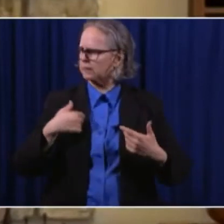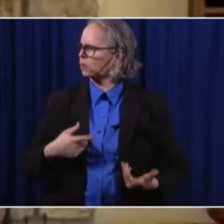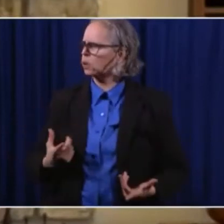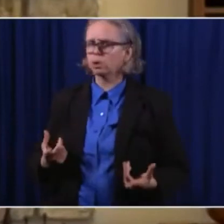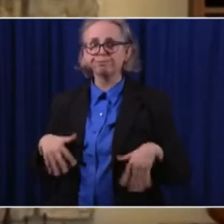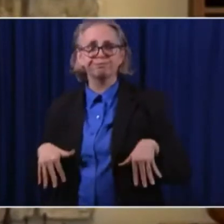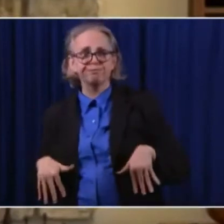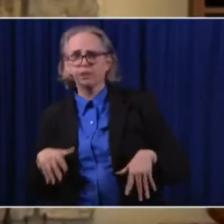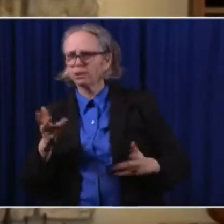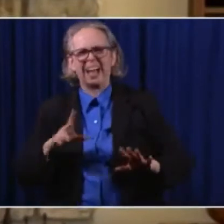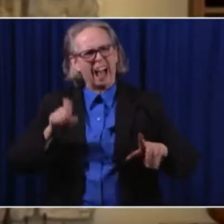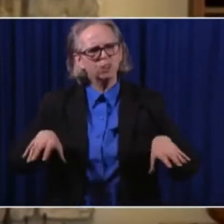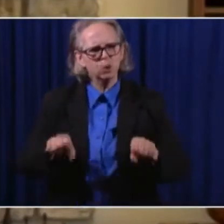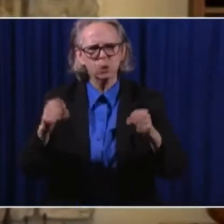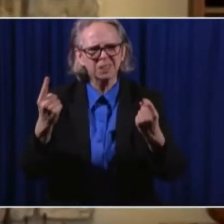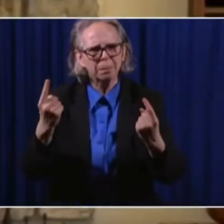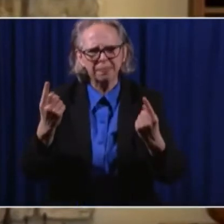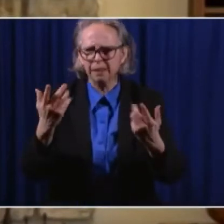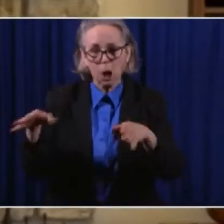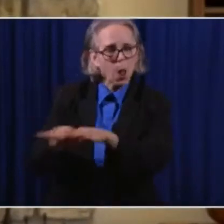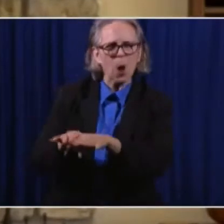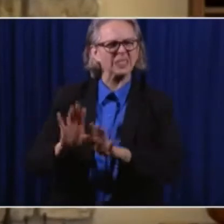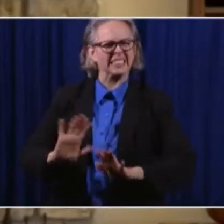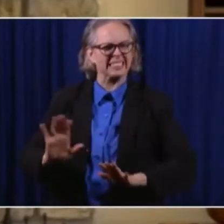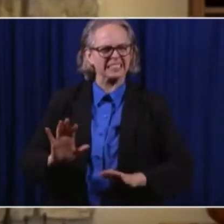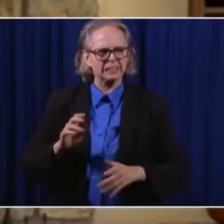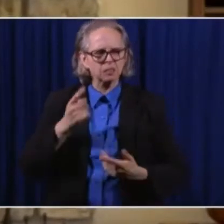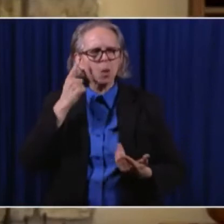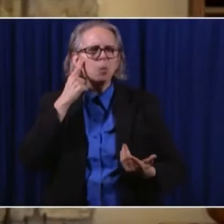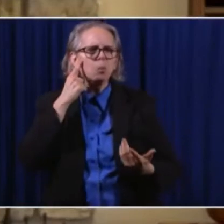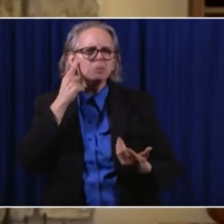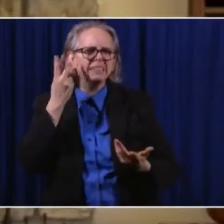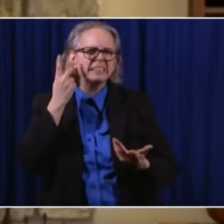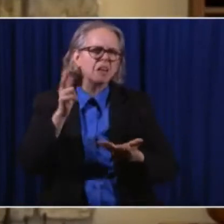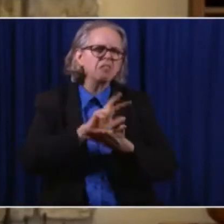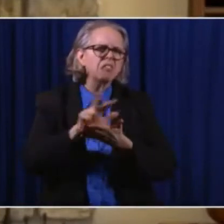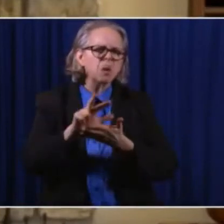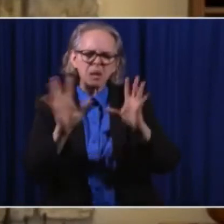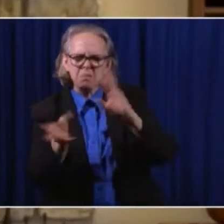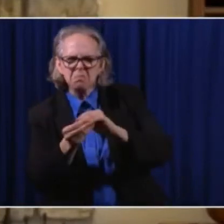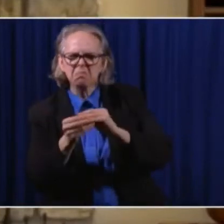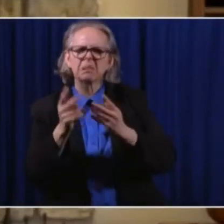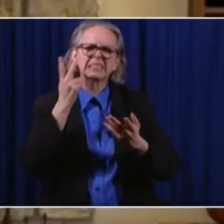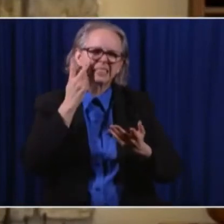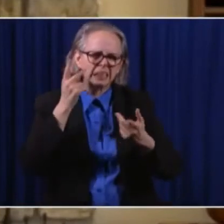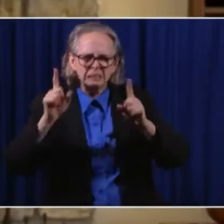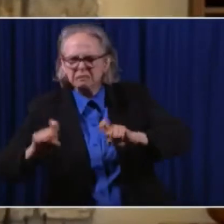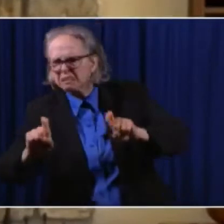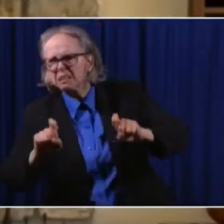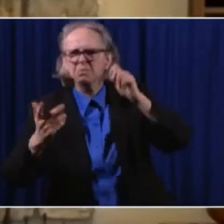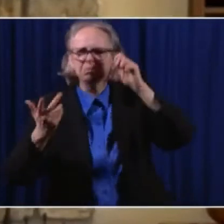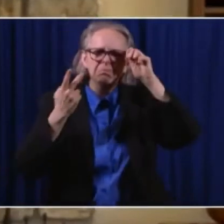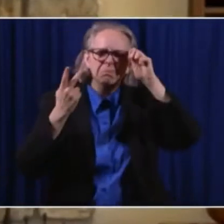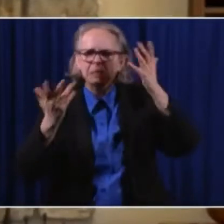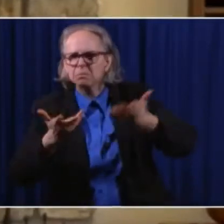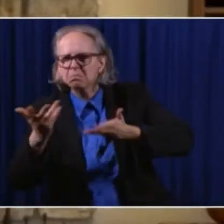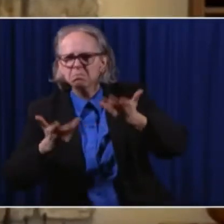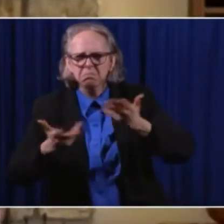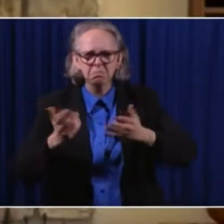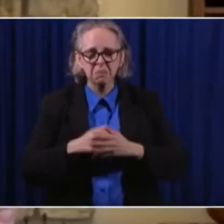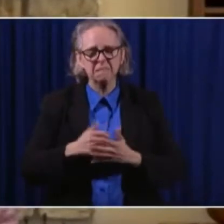this for 3 weeks. We think that we can accomplish, frankly, a lot more by having this curfew than we